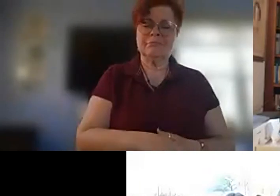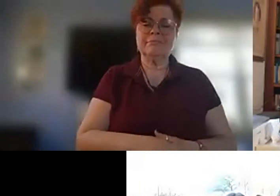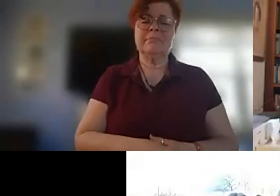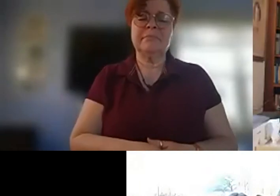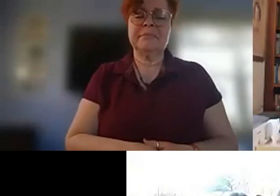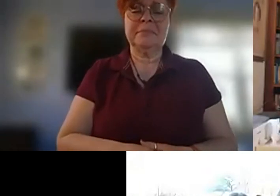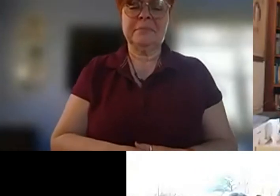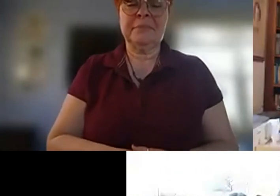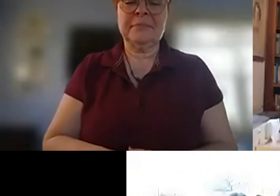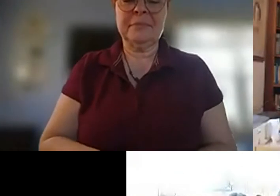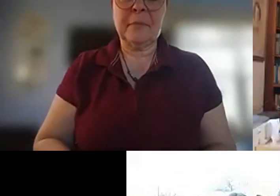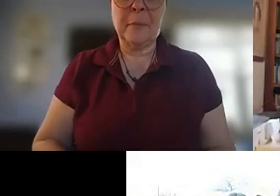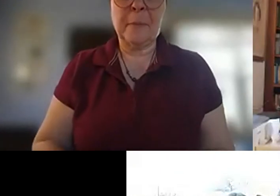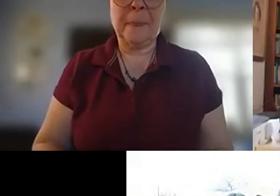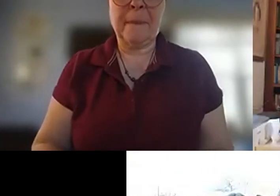thank you